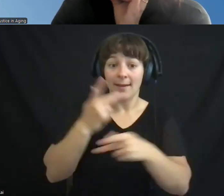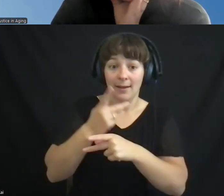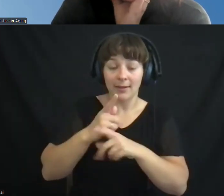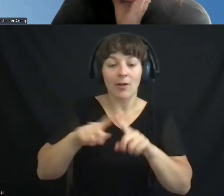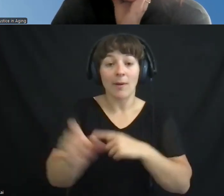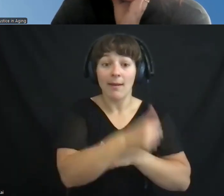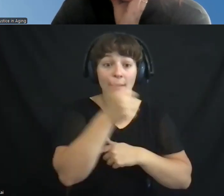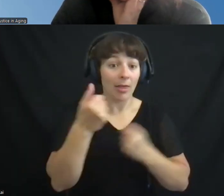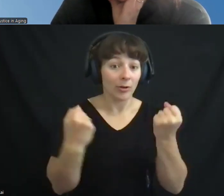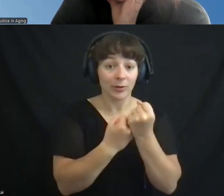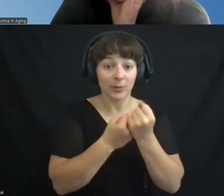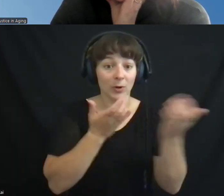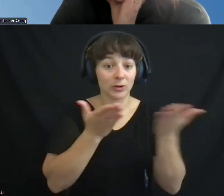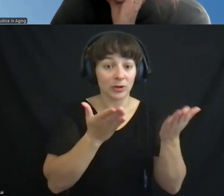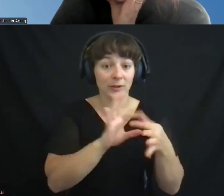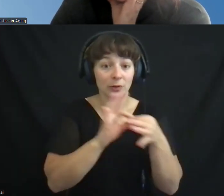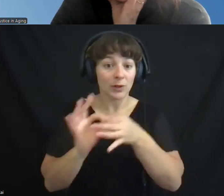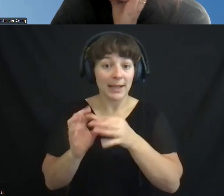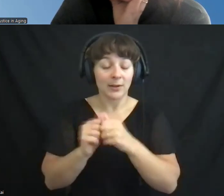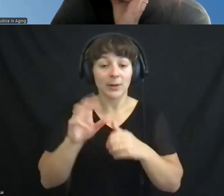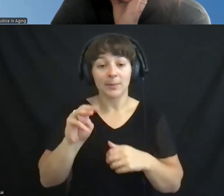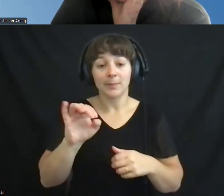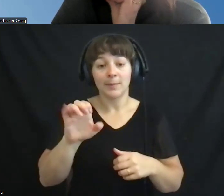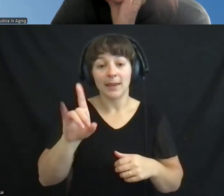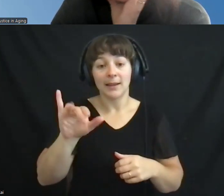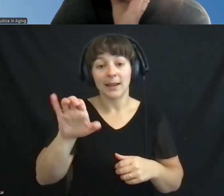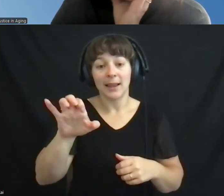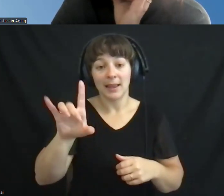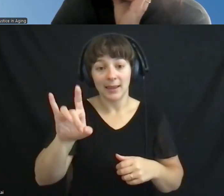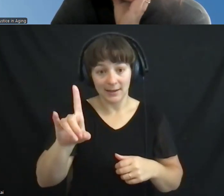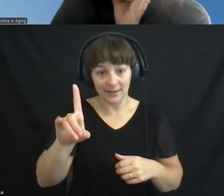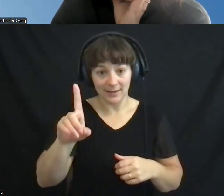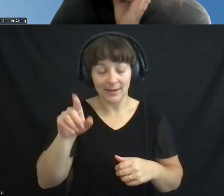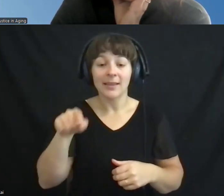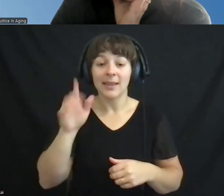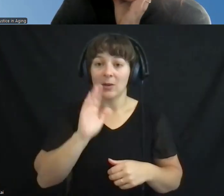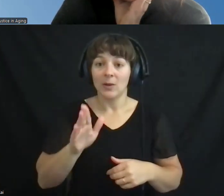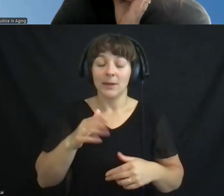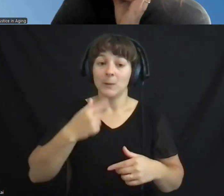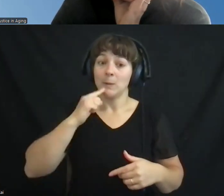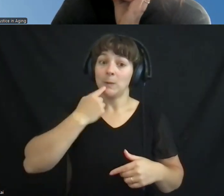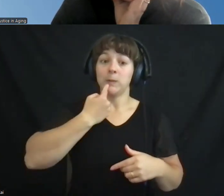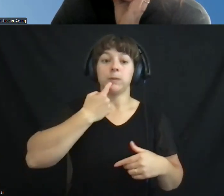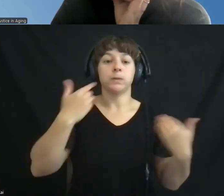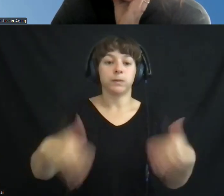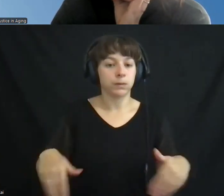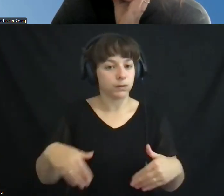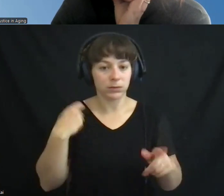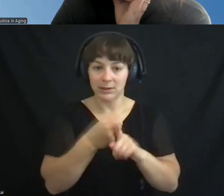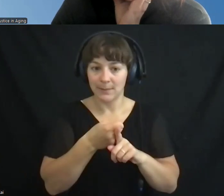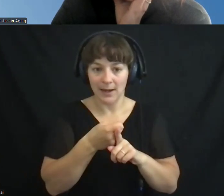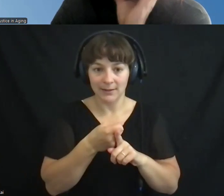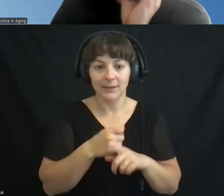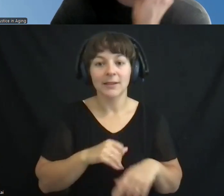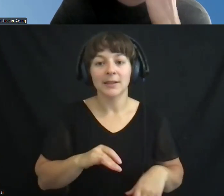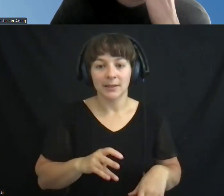support services that come under Medicaid, how they would be so severely impacted. And it would